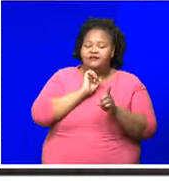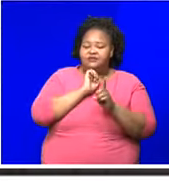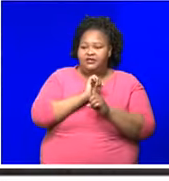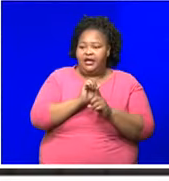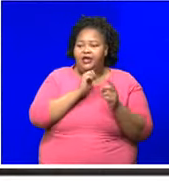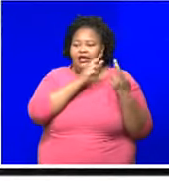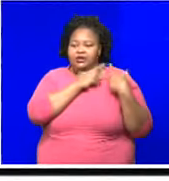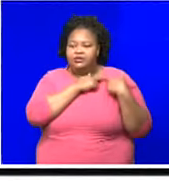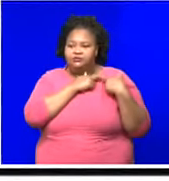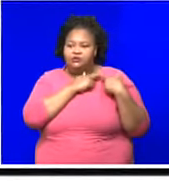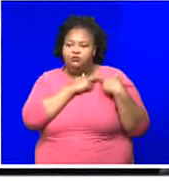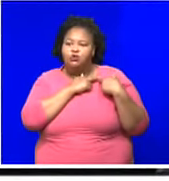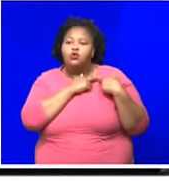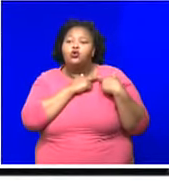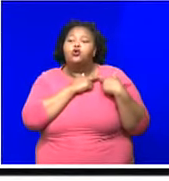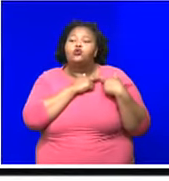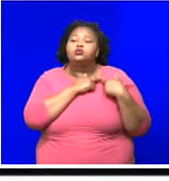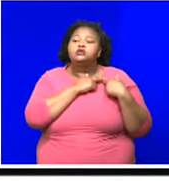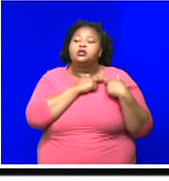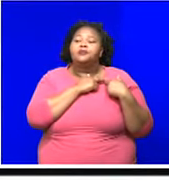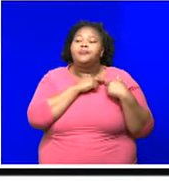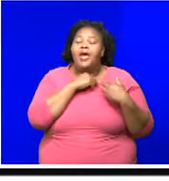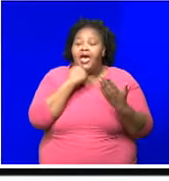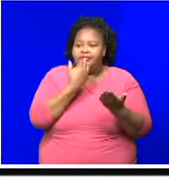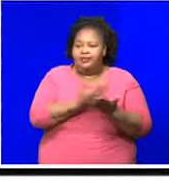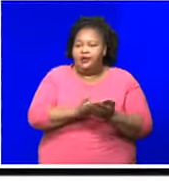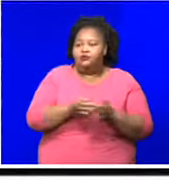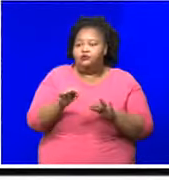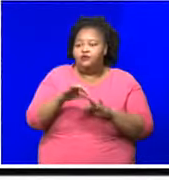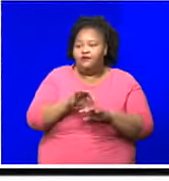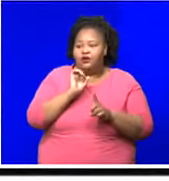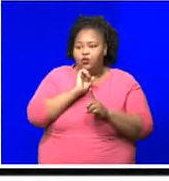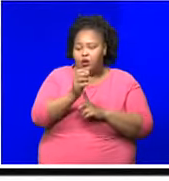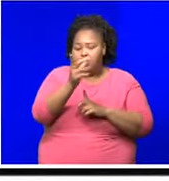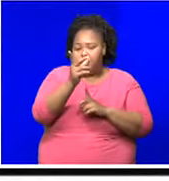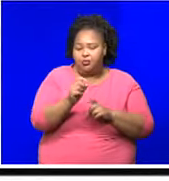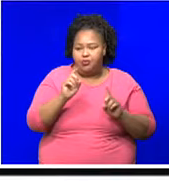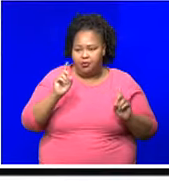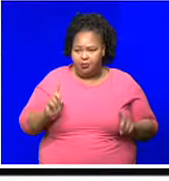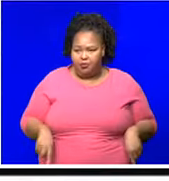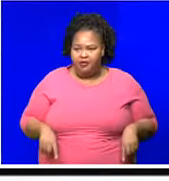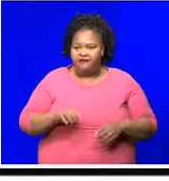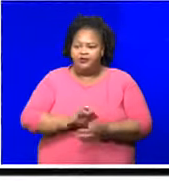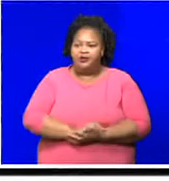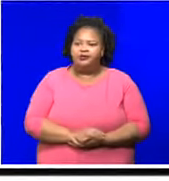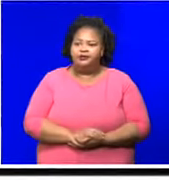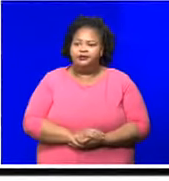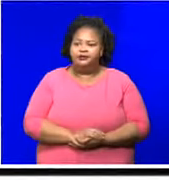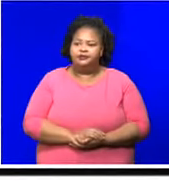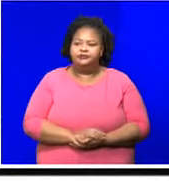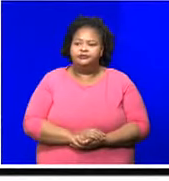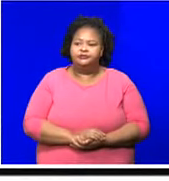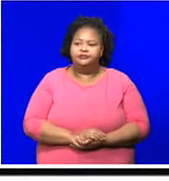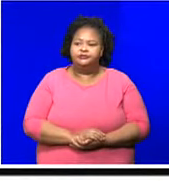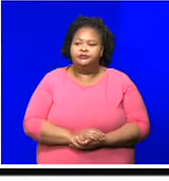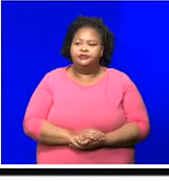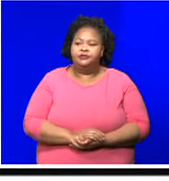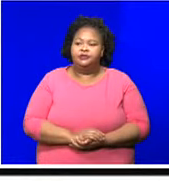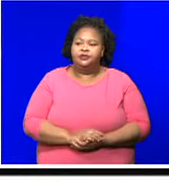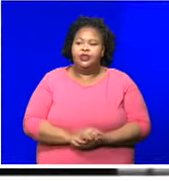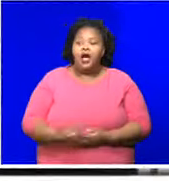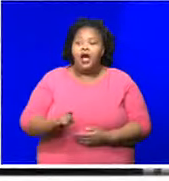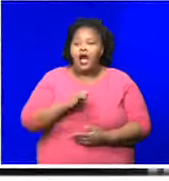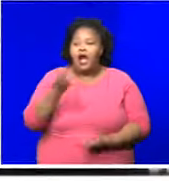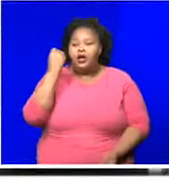behalf of the accused person. The Crown said once given bail, Shongwe may evade trial as his charge is serious. The Crown